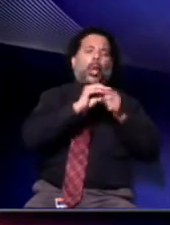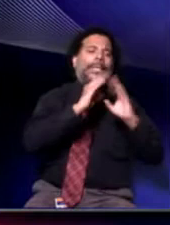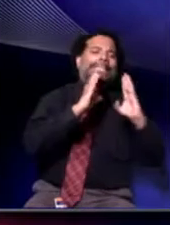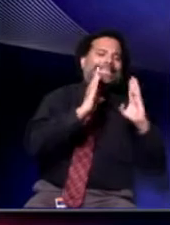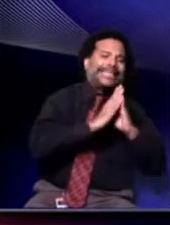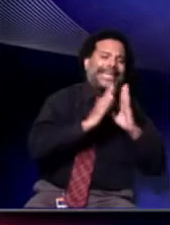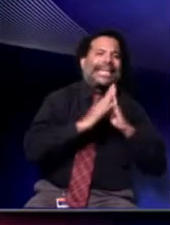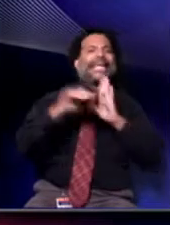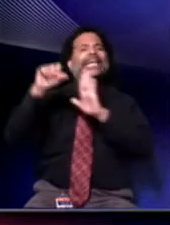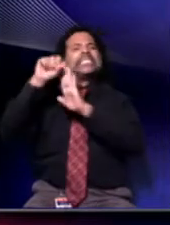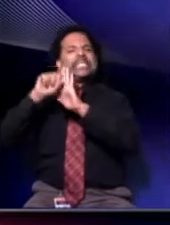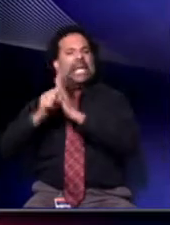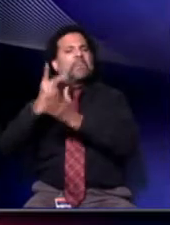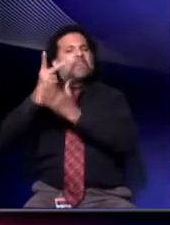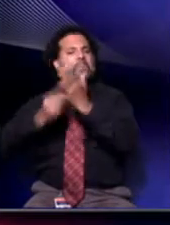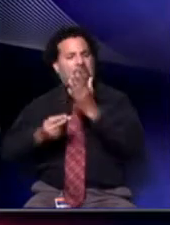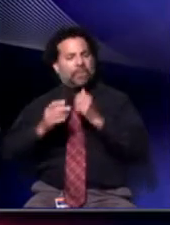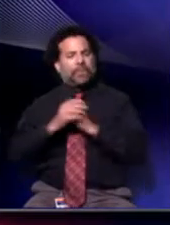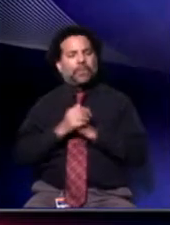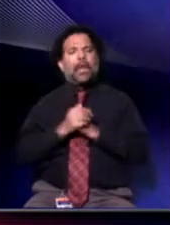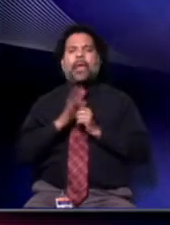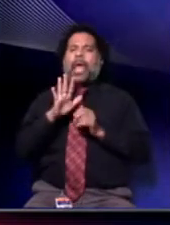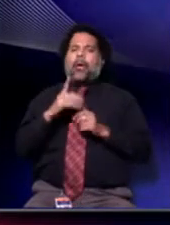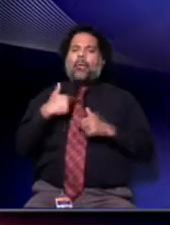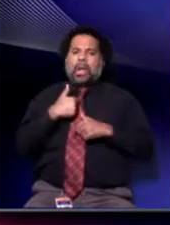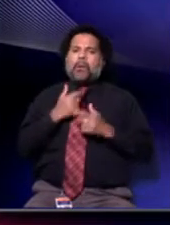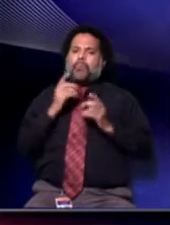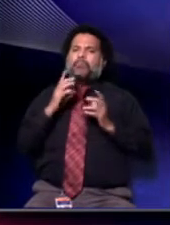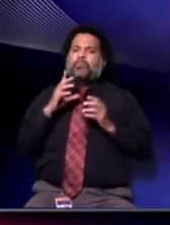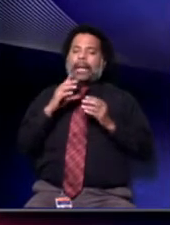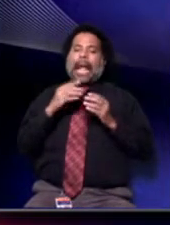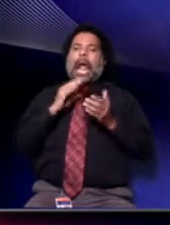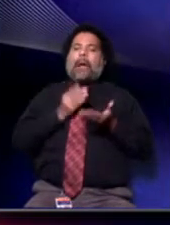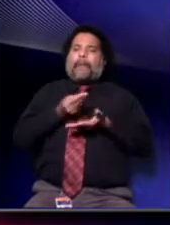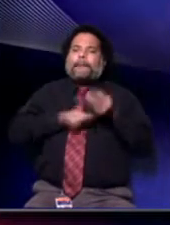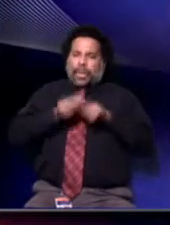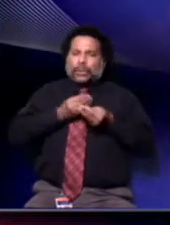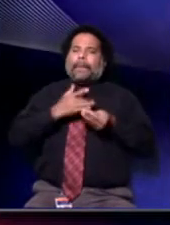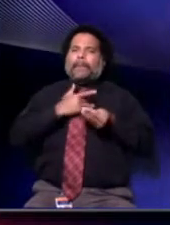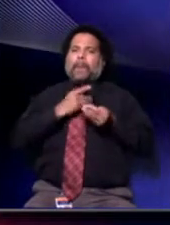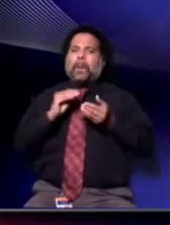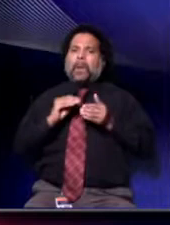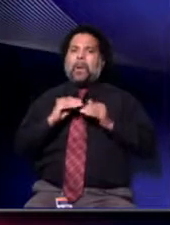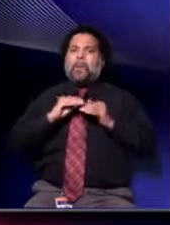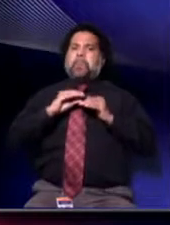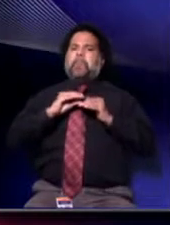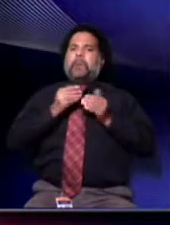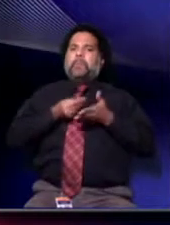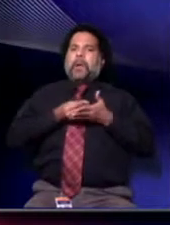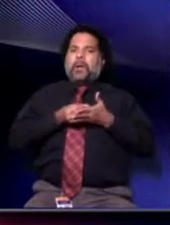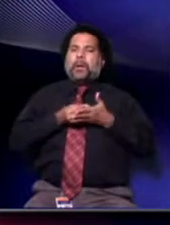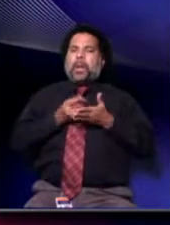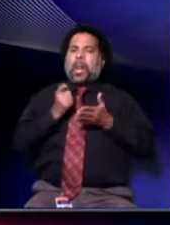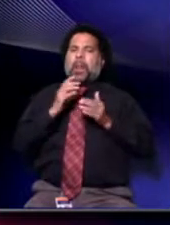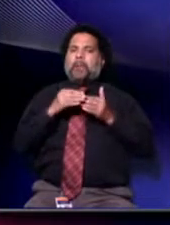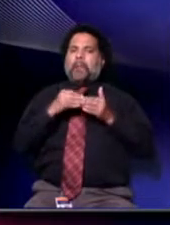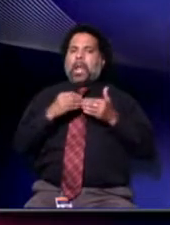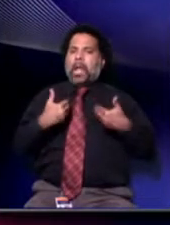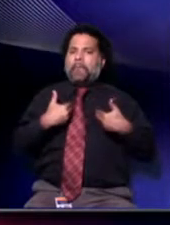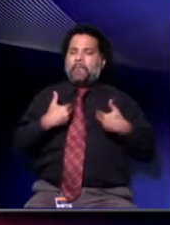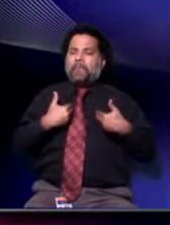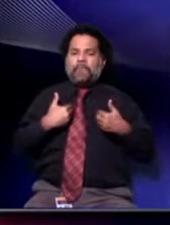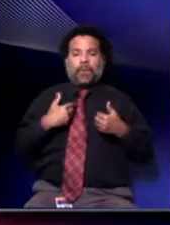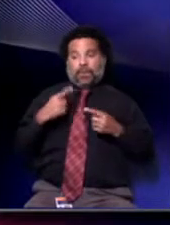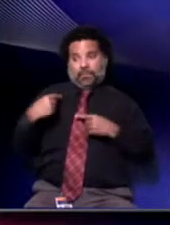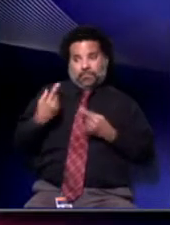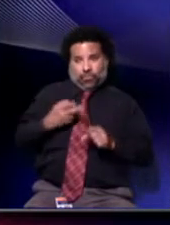a planned vacancy savings factor, that you build into your budget models. No, We actually, since I've been on board, since the